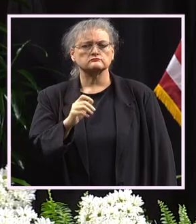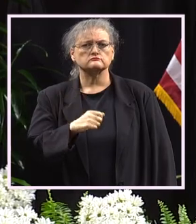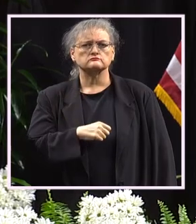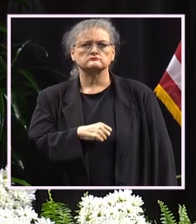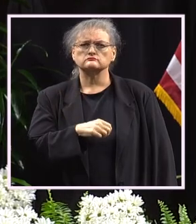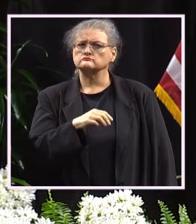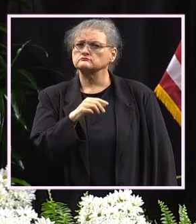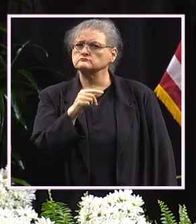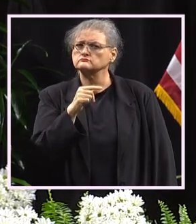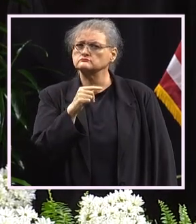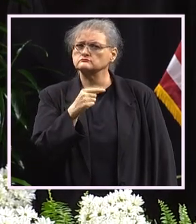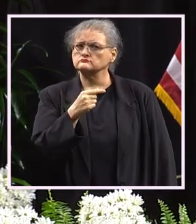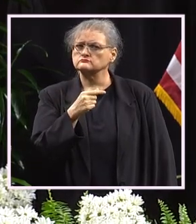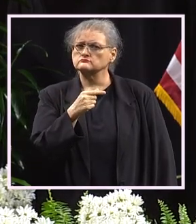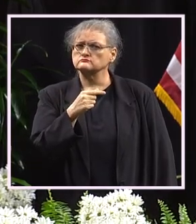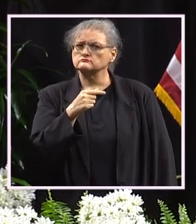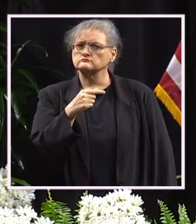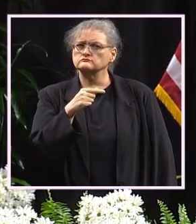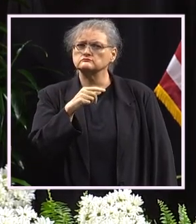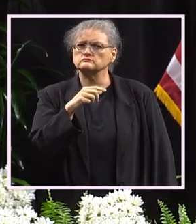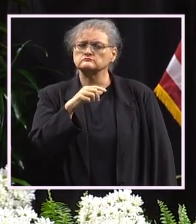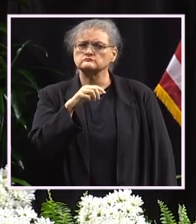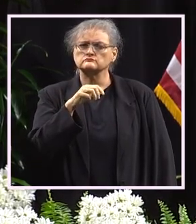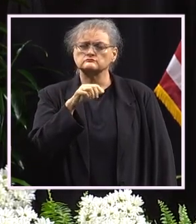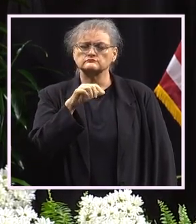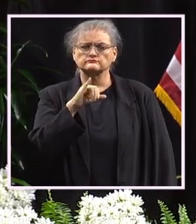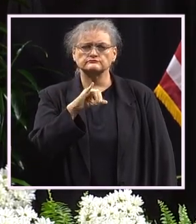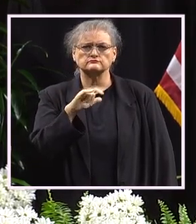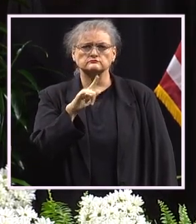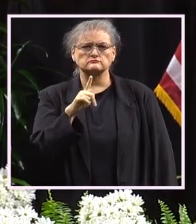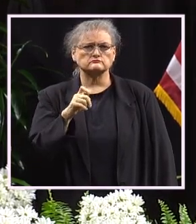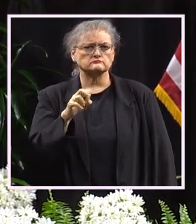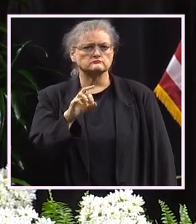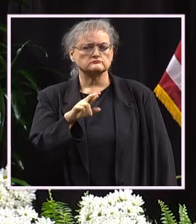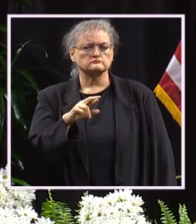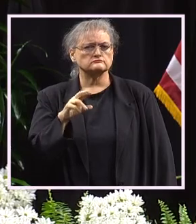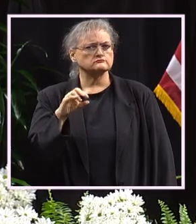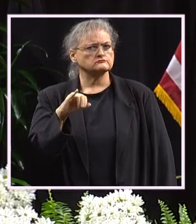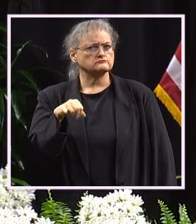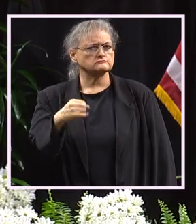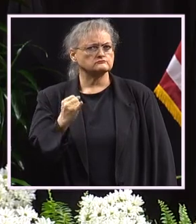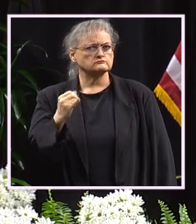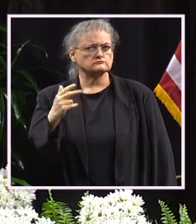Vlieger, magna cum laude. Mike Johnson III.